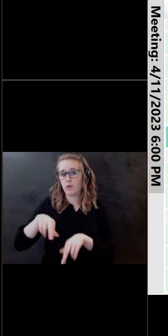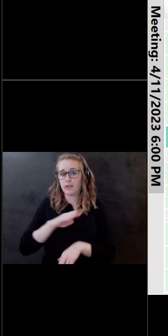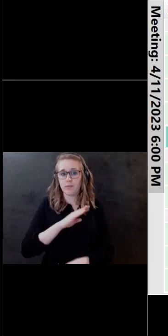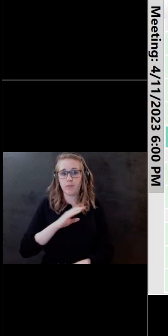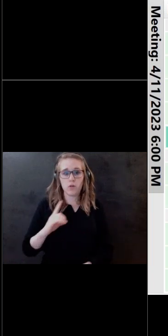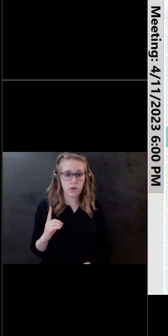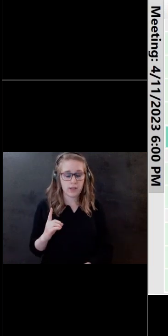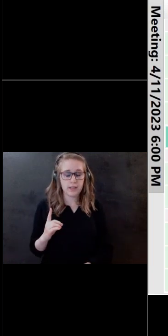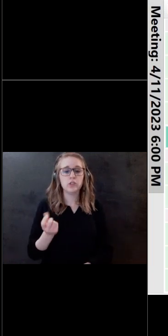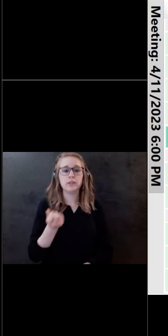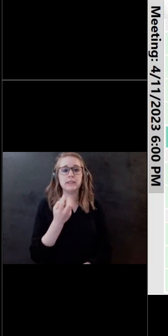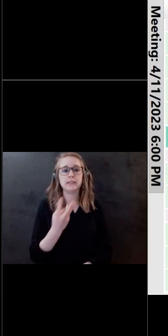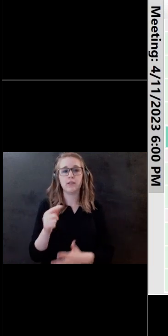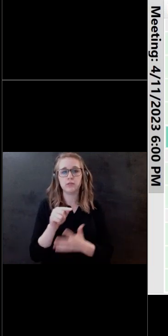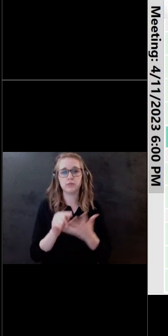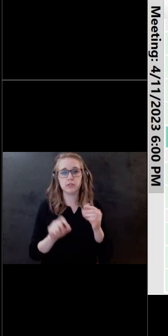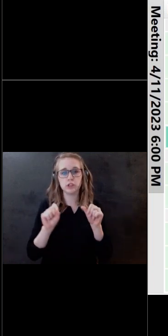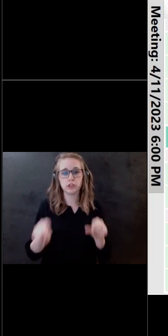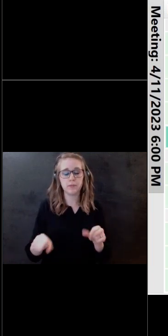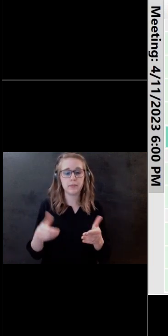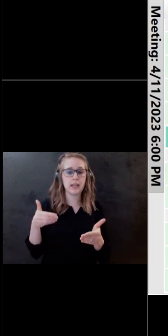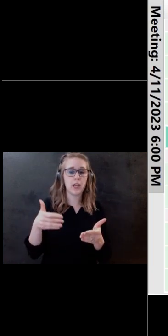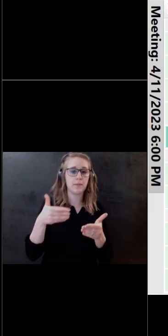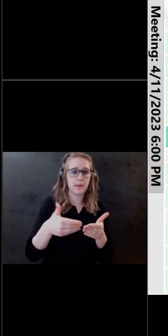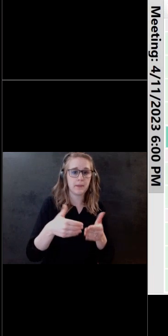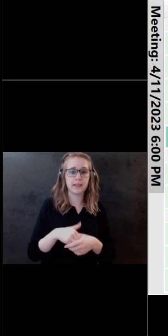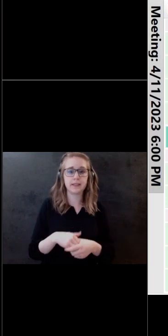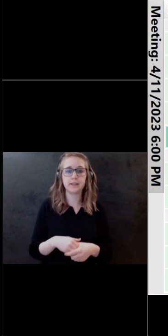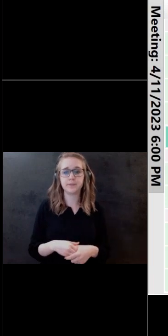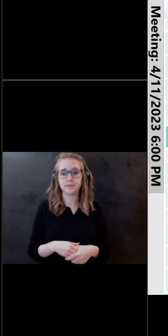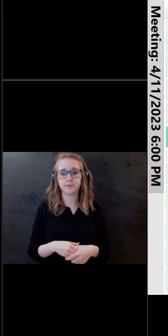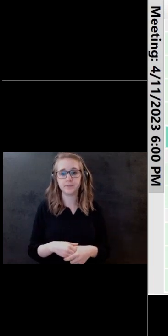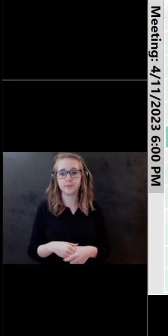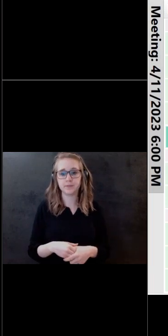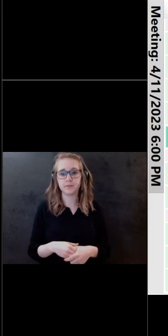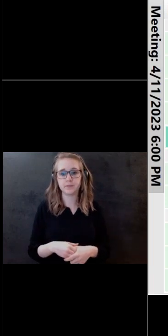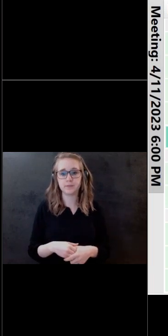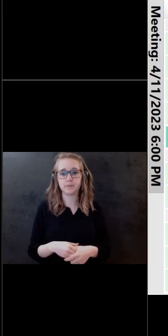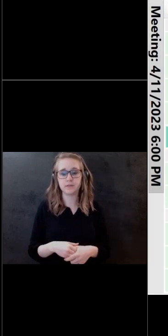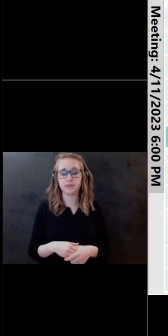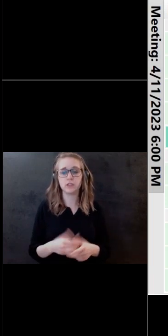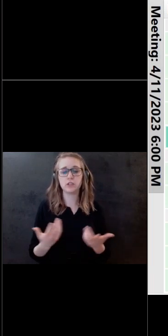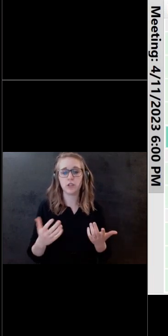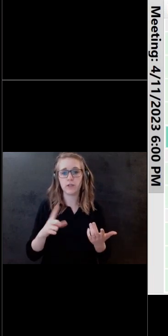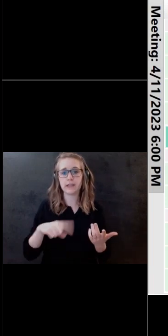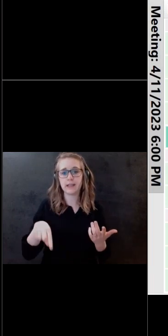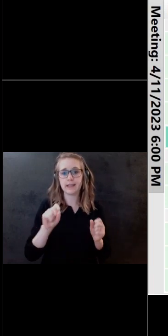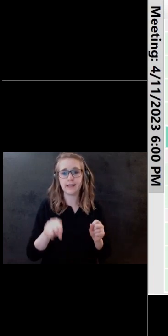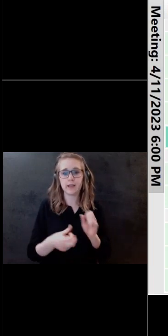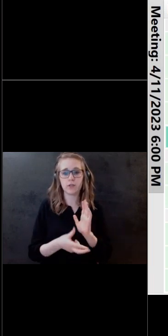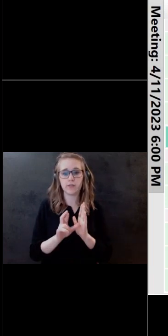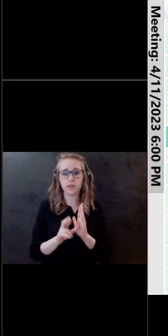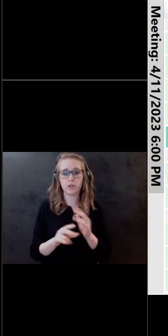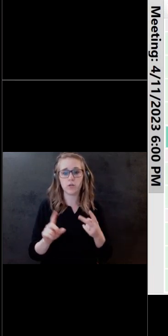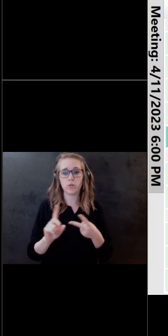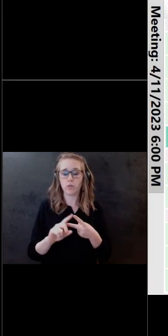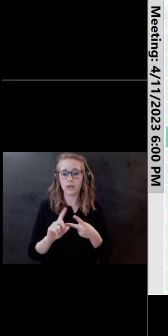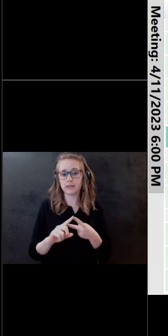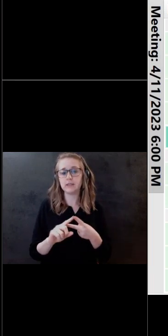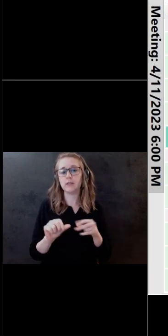were several things that could be upcoming for the crab board to review. one of which is possibly